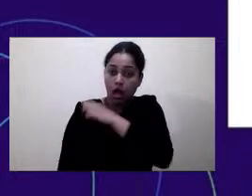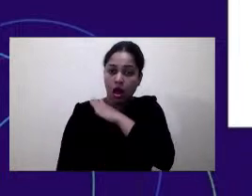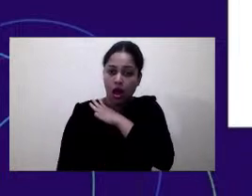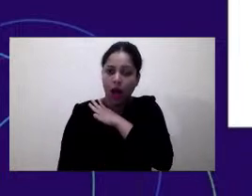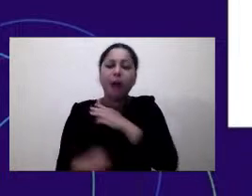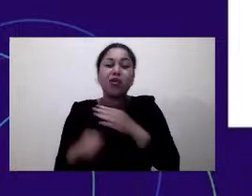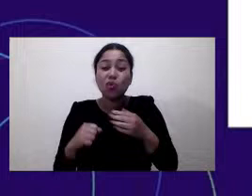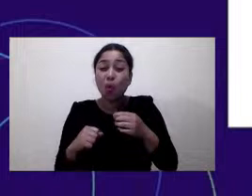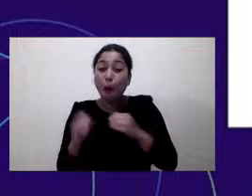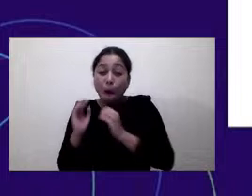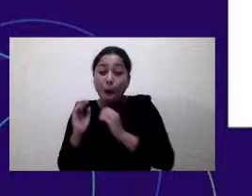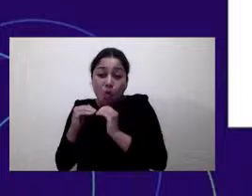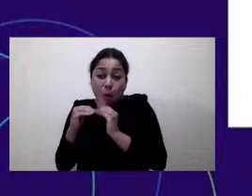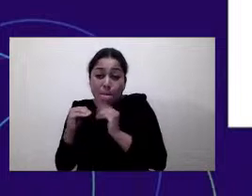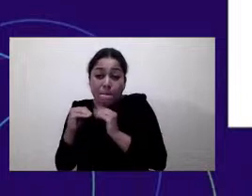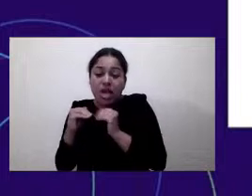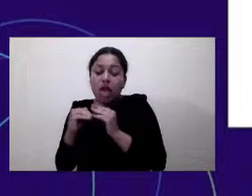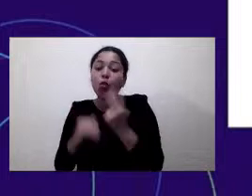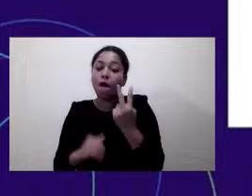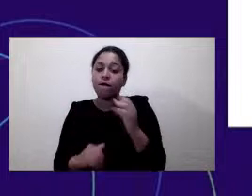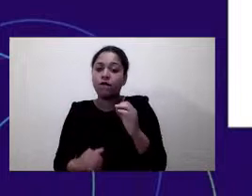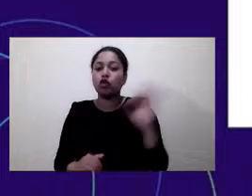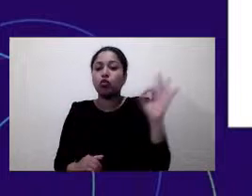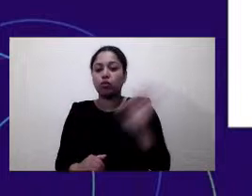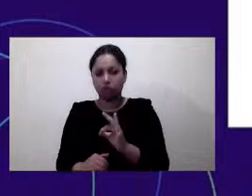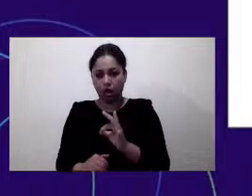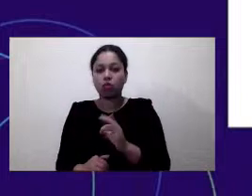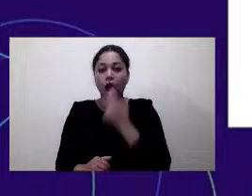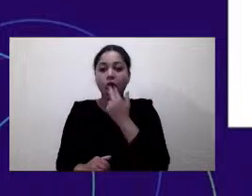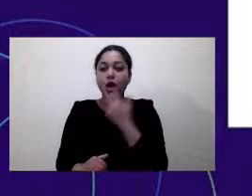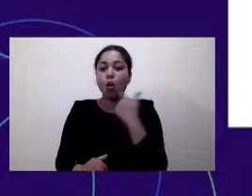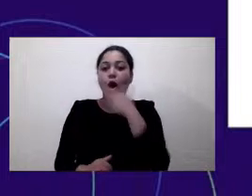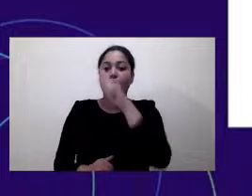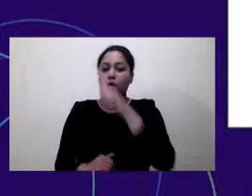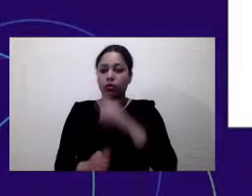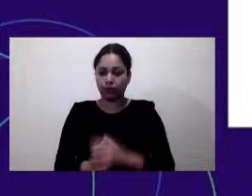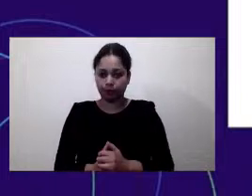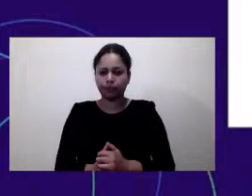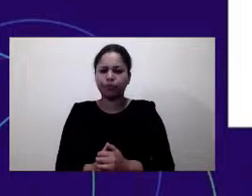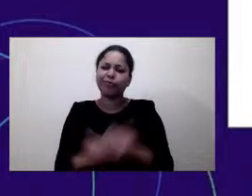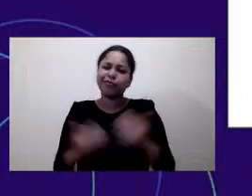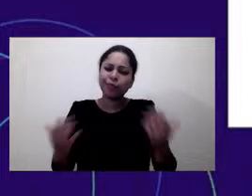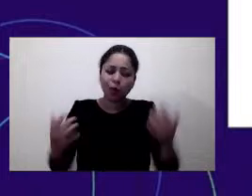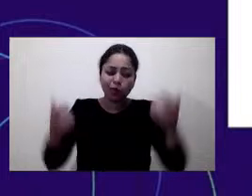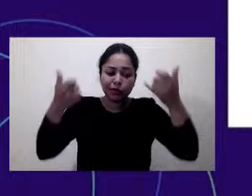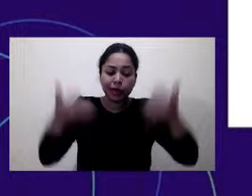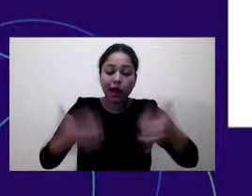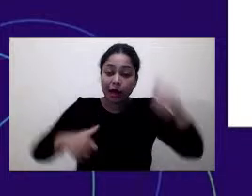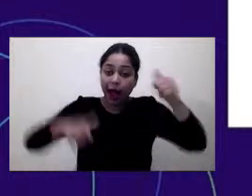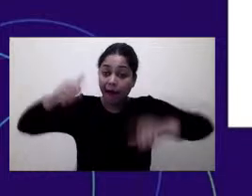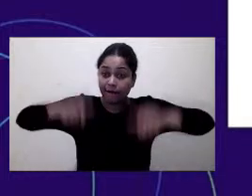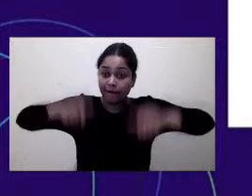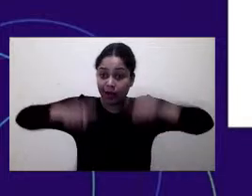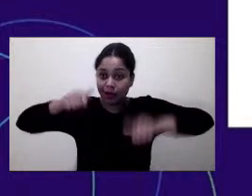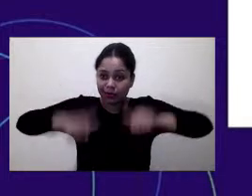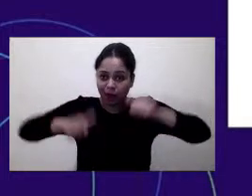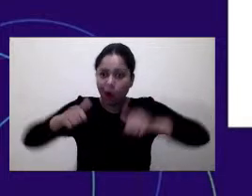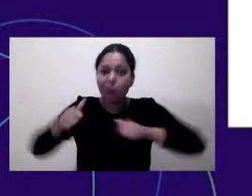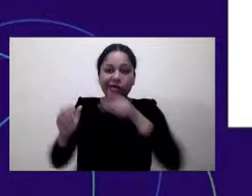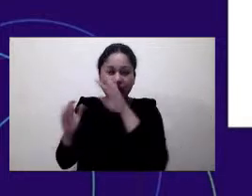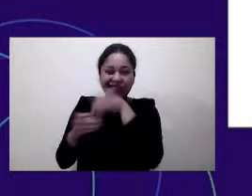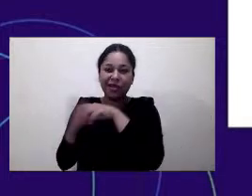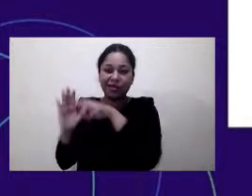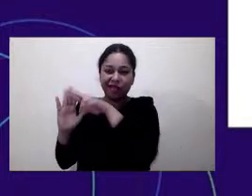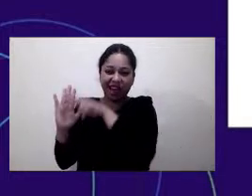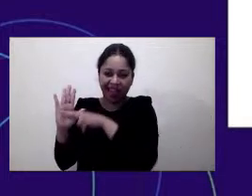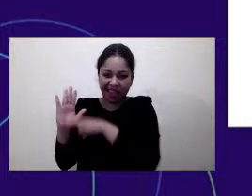in a different language. And when we talk about assessment in these guidelines, they say that we need